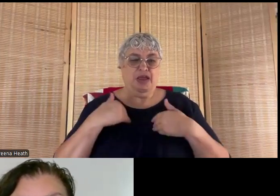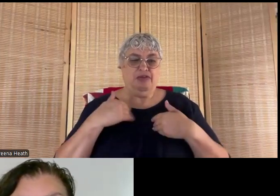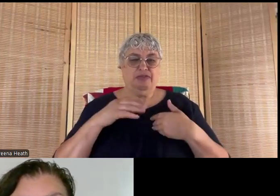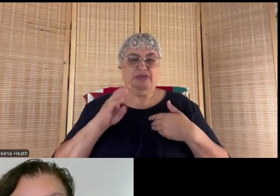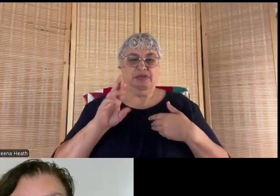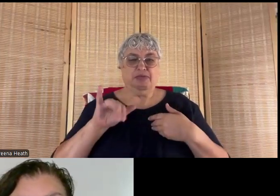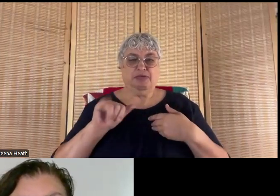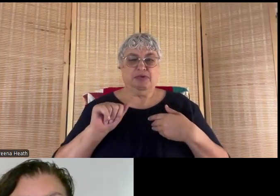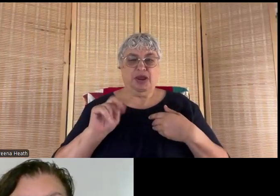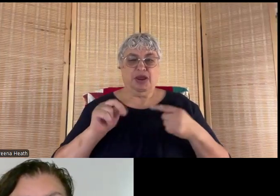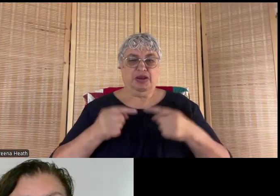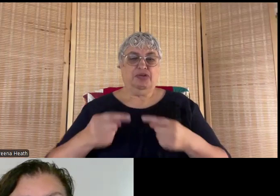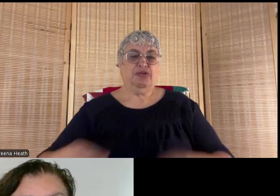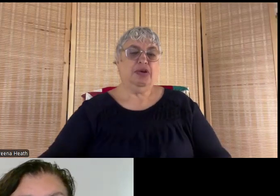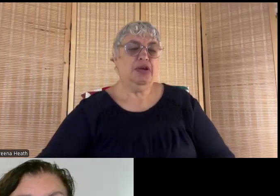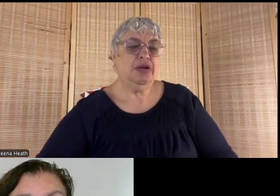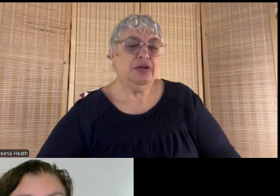injury.